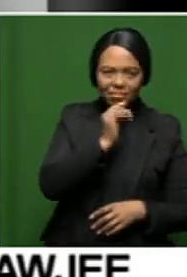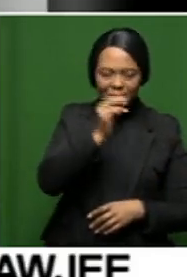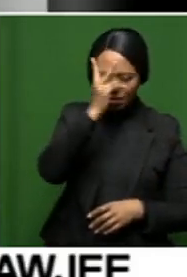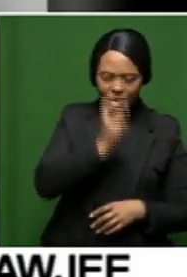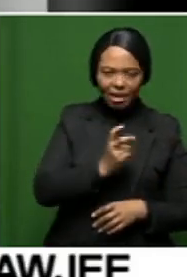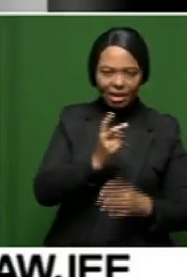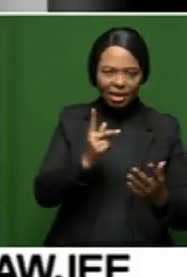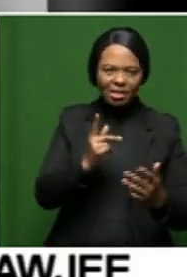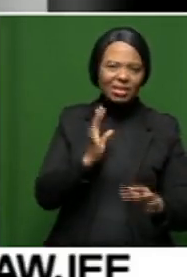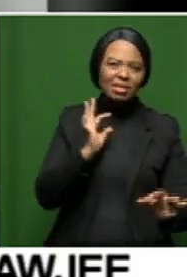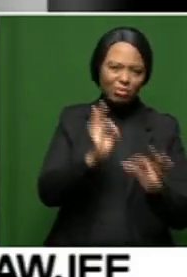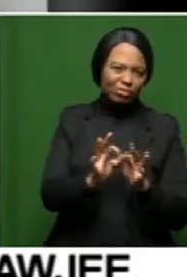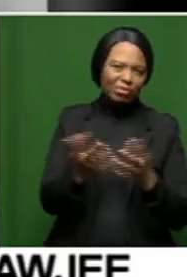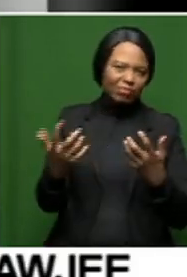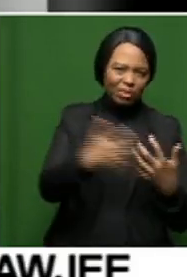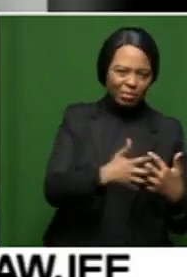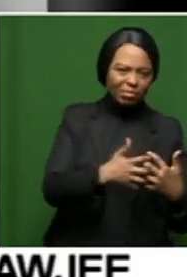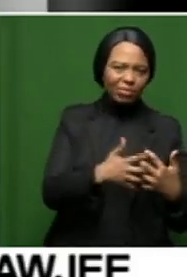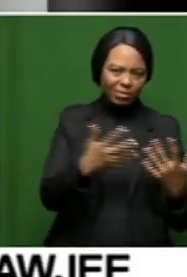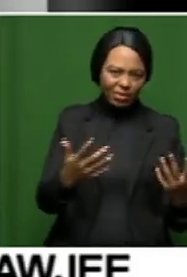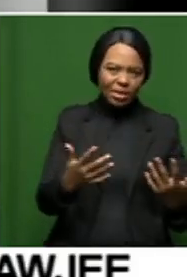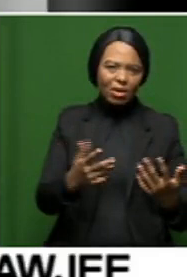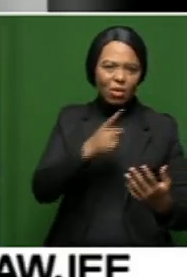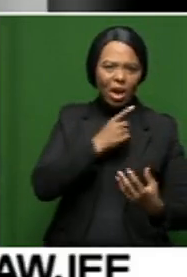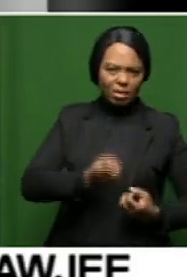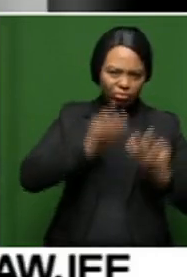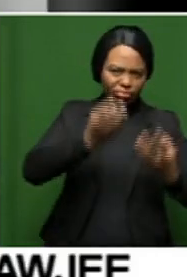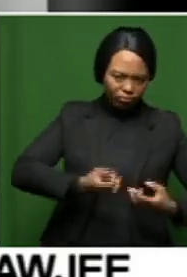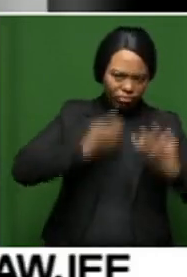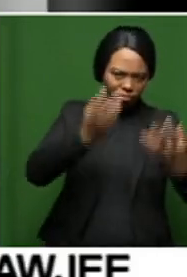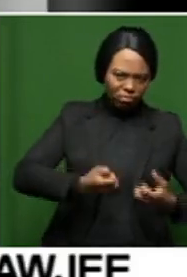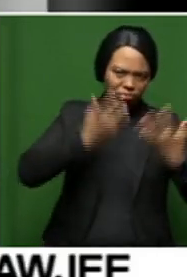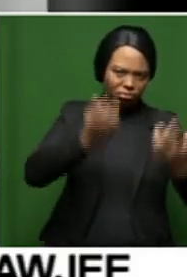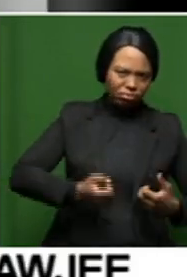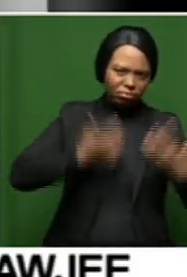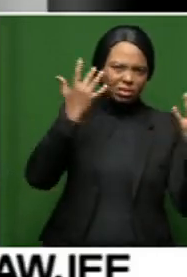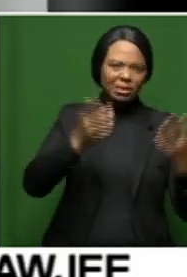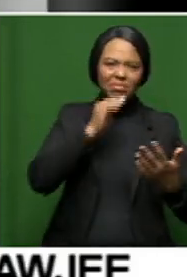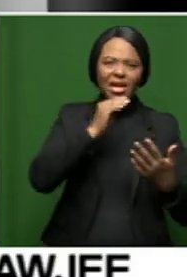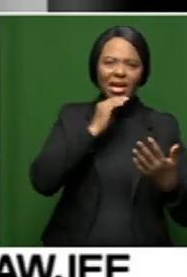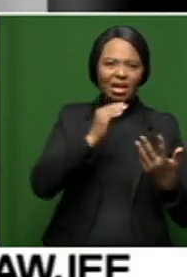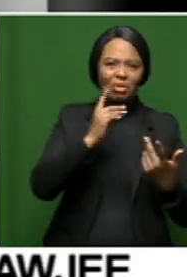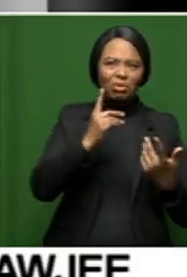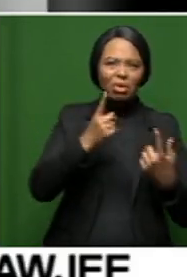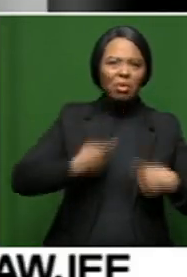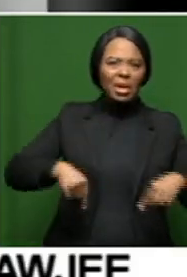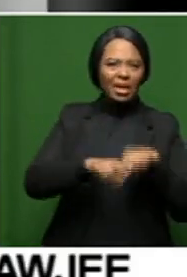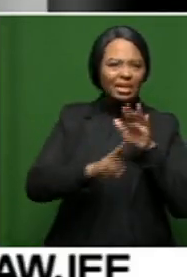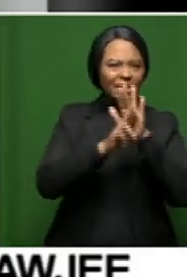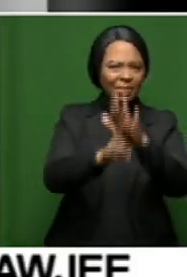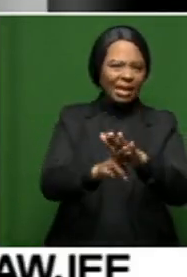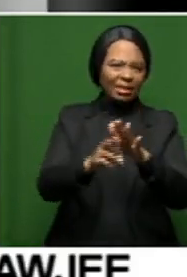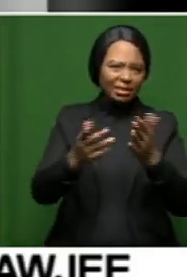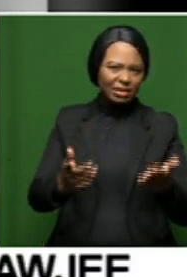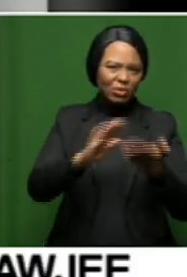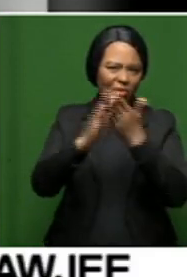to sort of be a loudspeaker for entire communities or, you know, our entire gender and